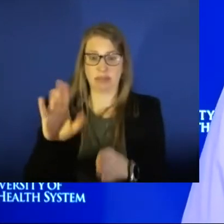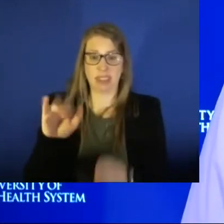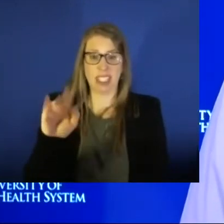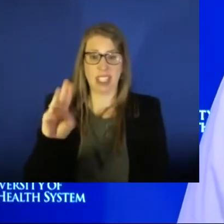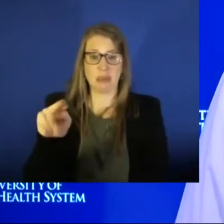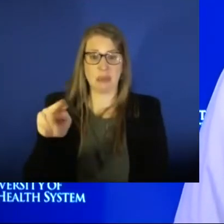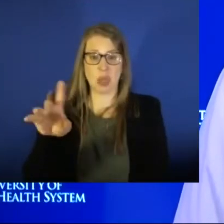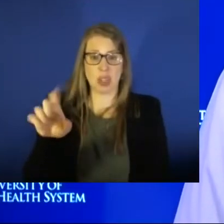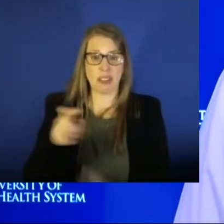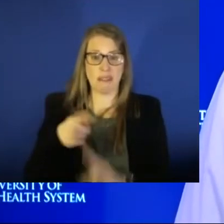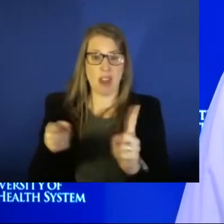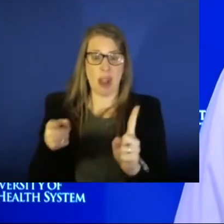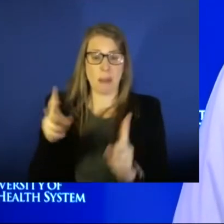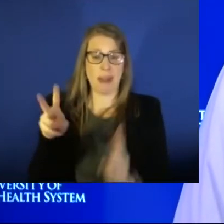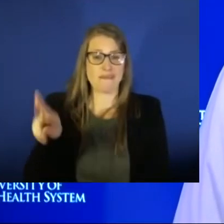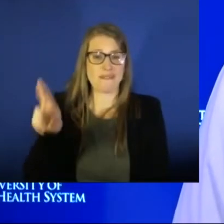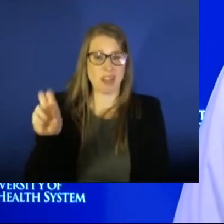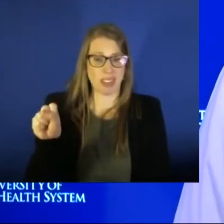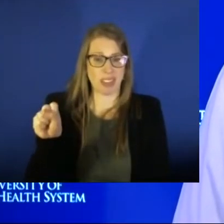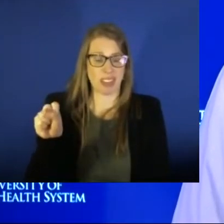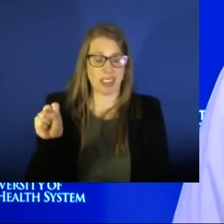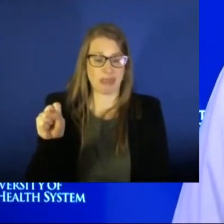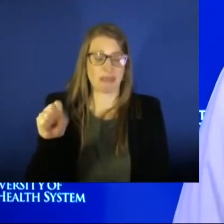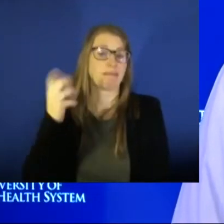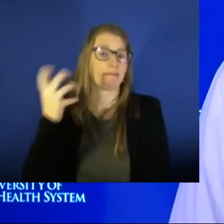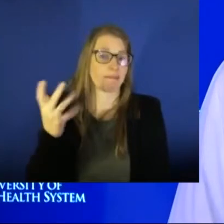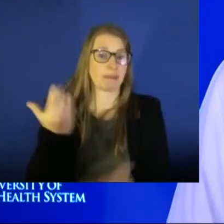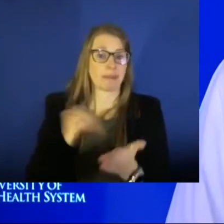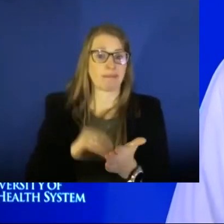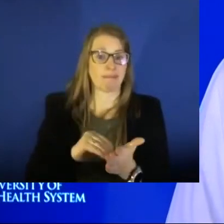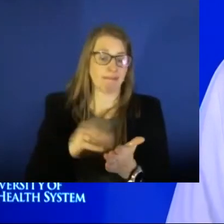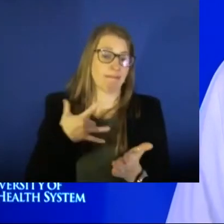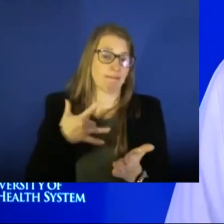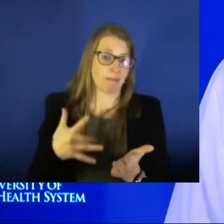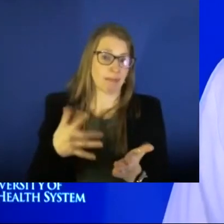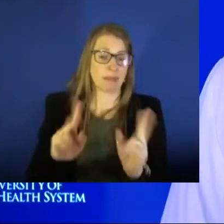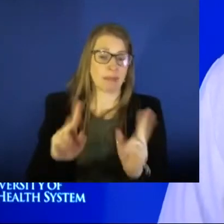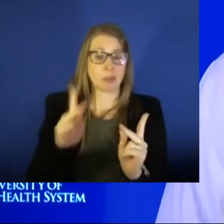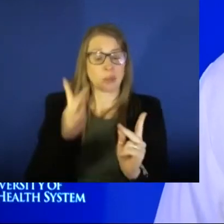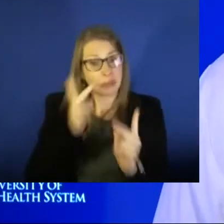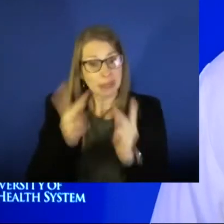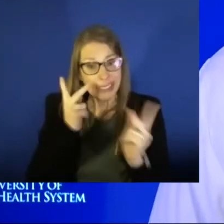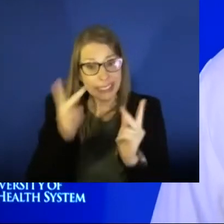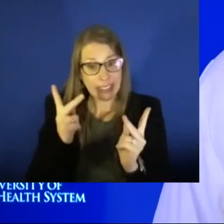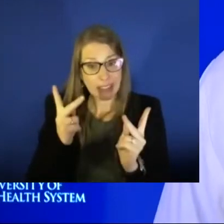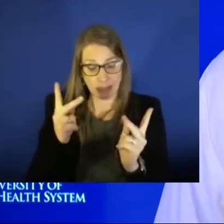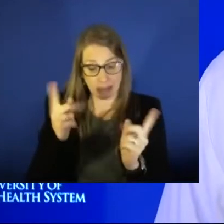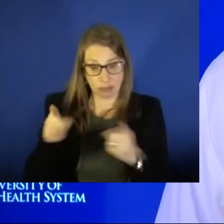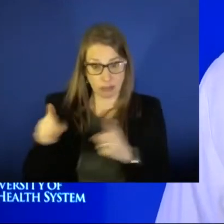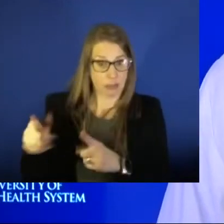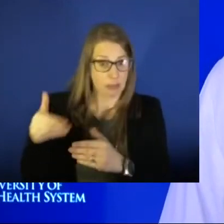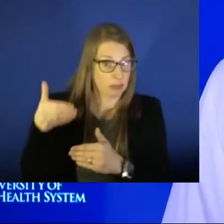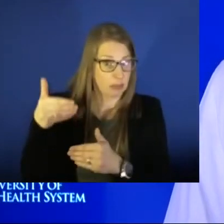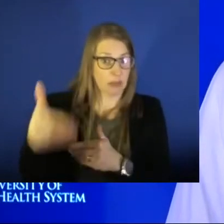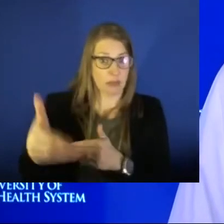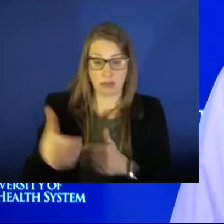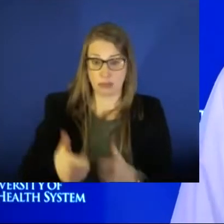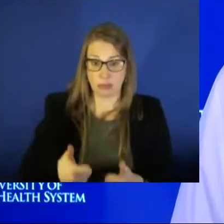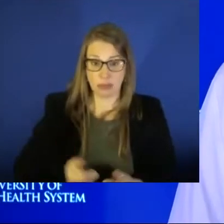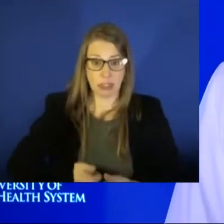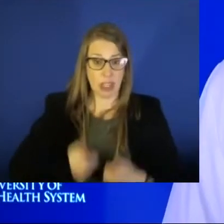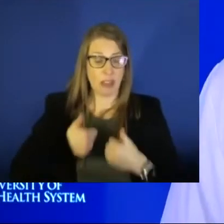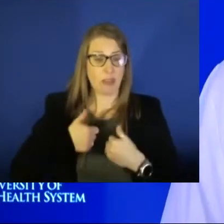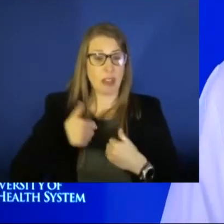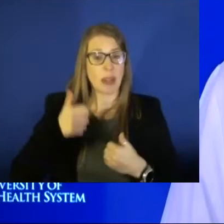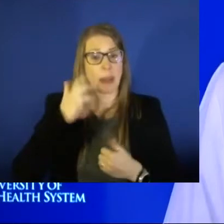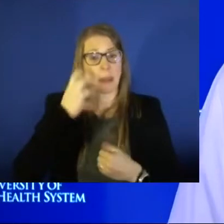viruses or those pathogens because, again, for the most part, people have been seeing these throughout their entire life. We know that you have those memory B cells and